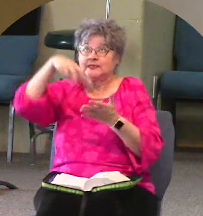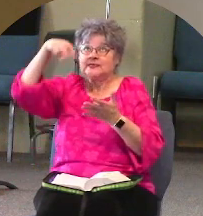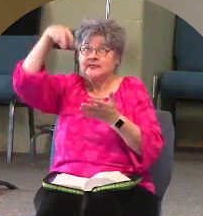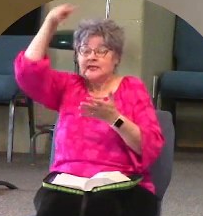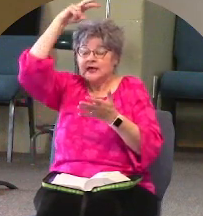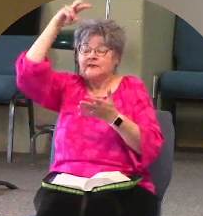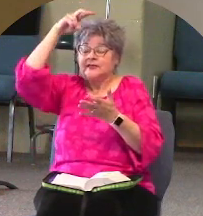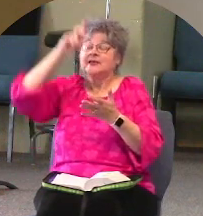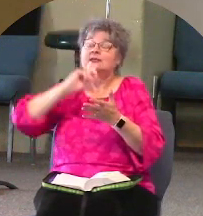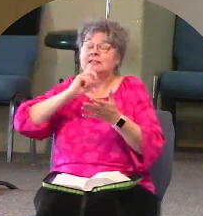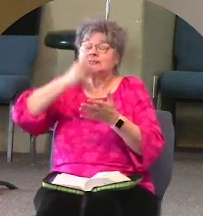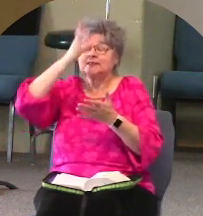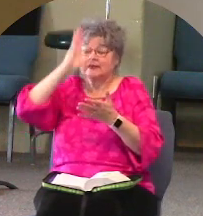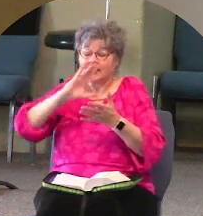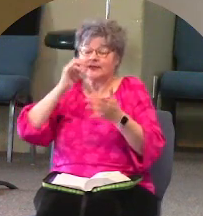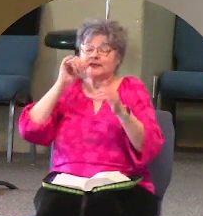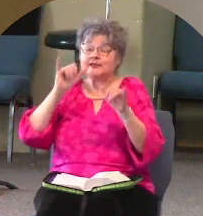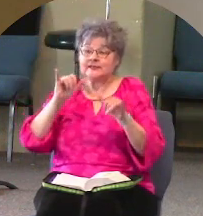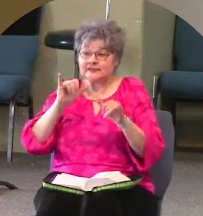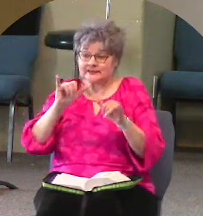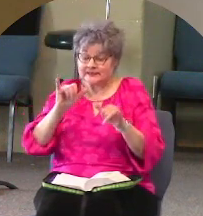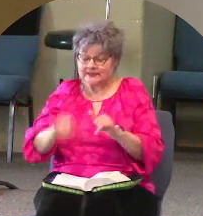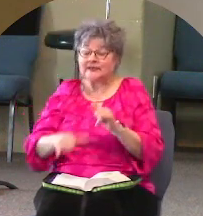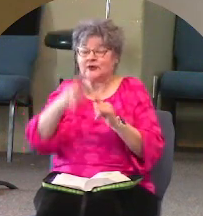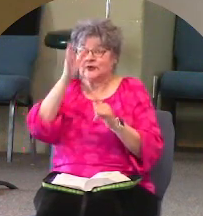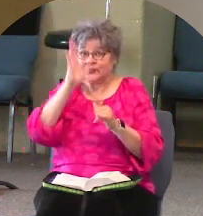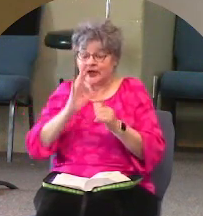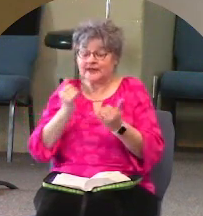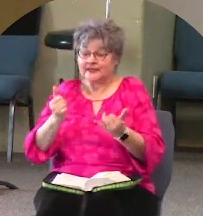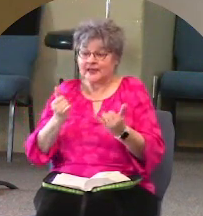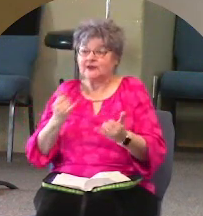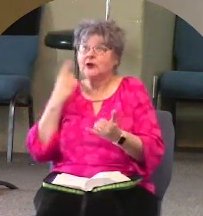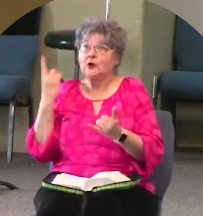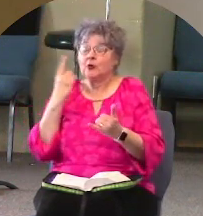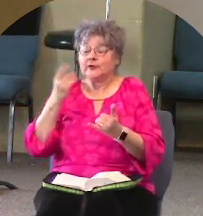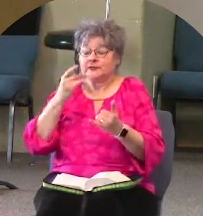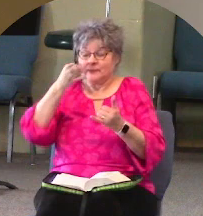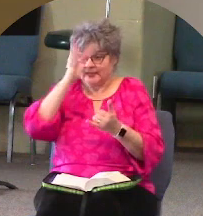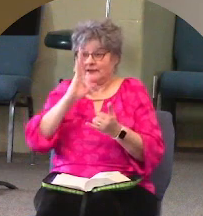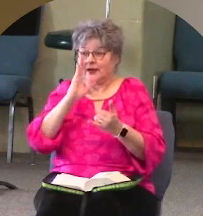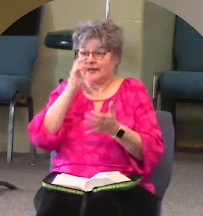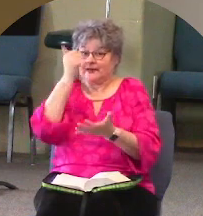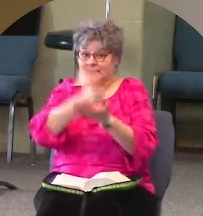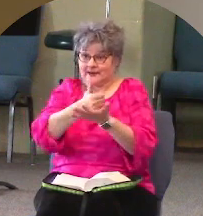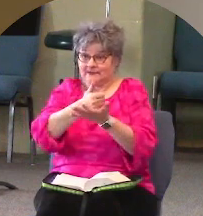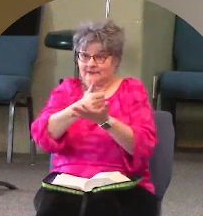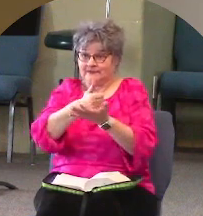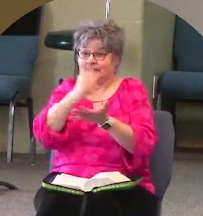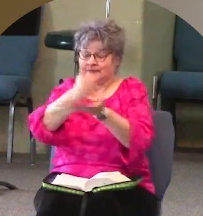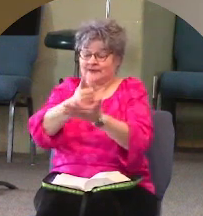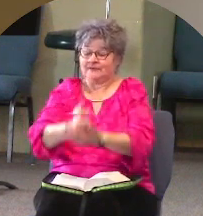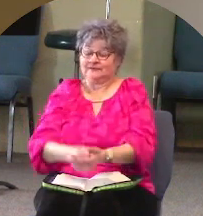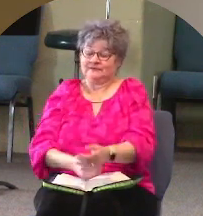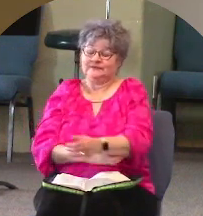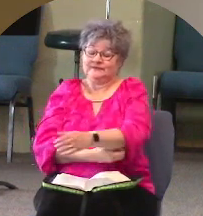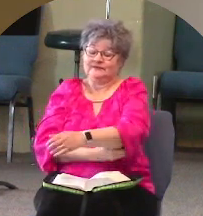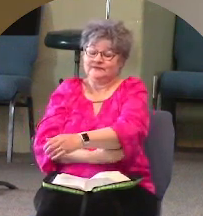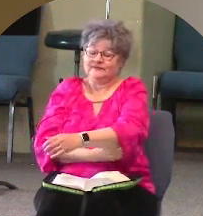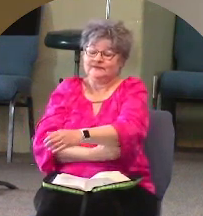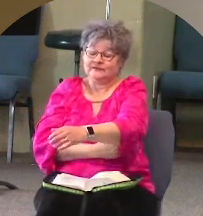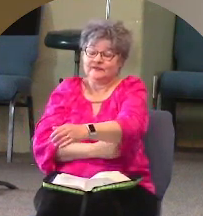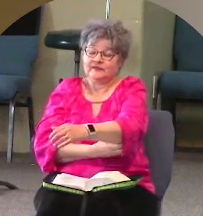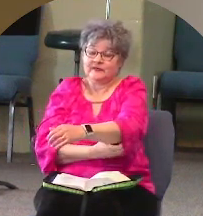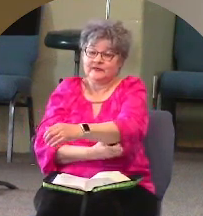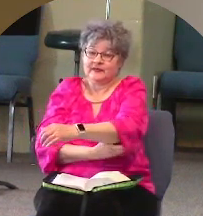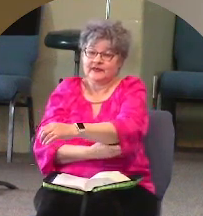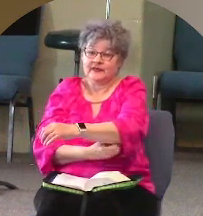he is God. And he is still God today, and he will always be God. Amen? Because, see,